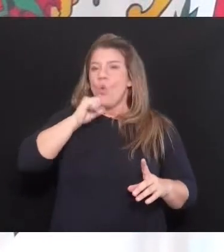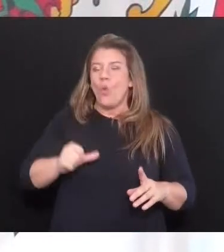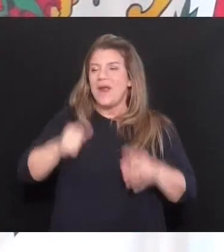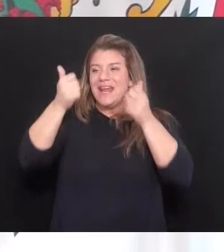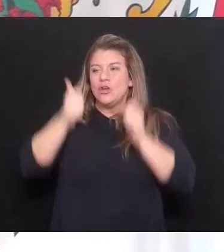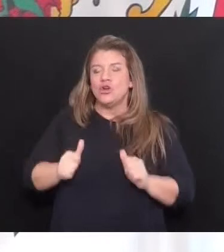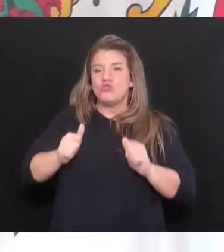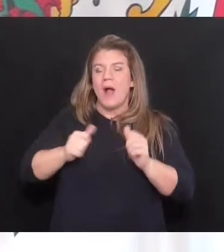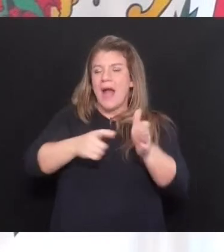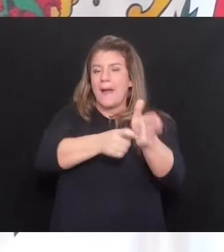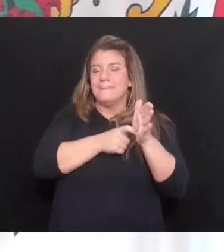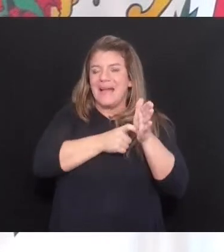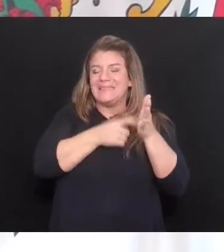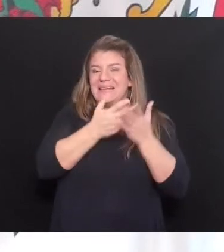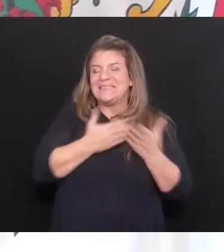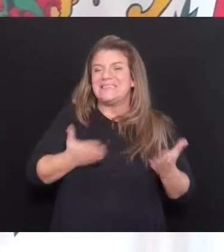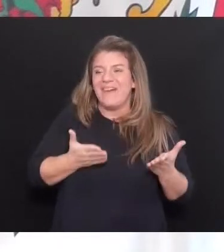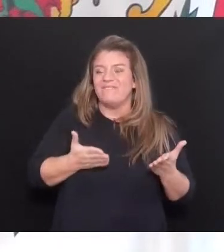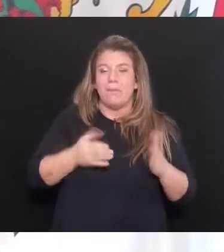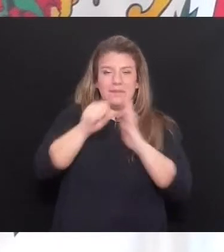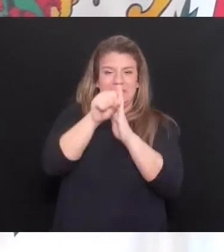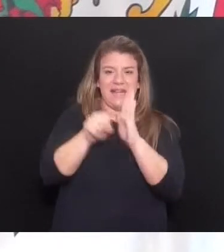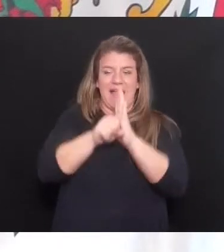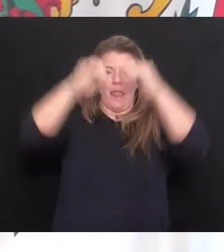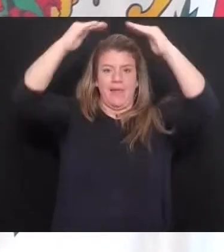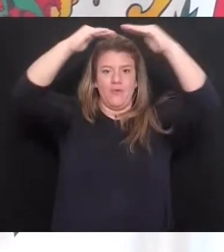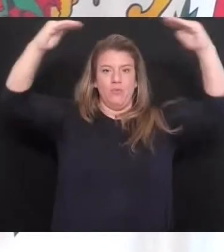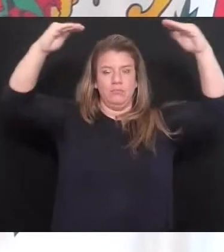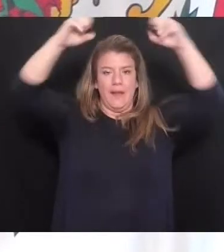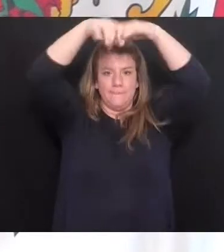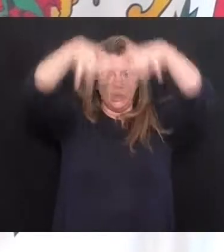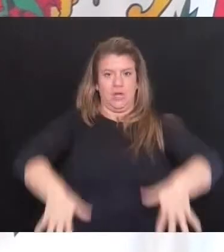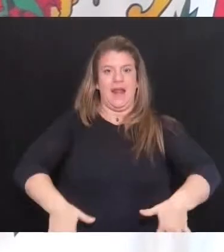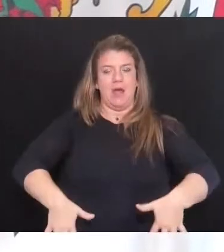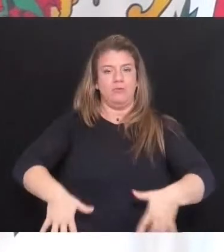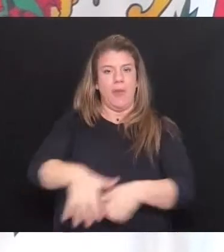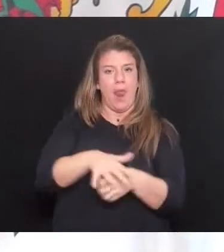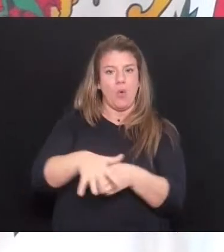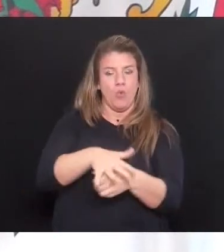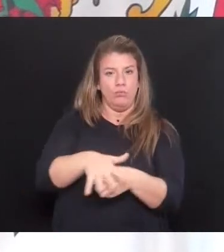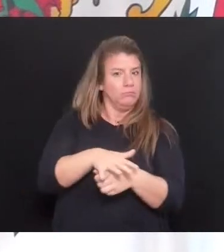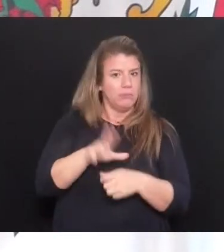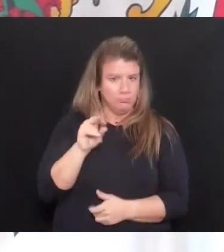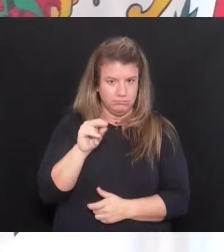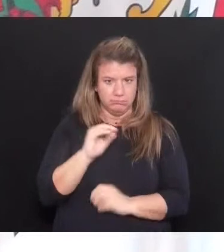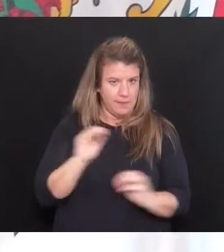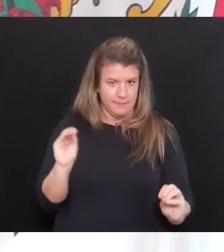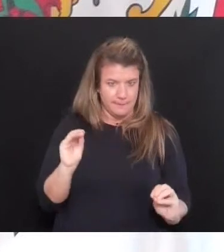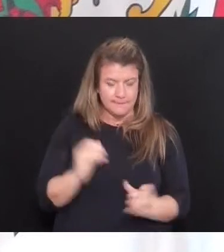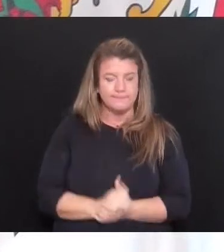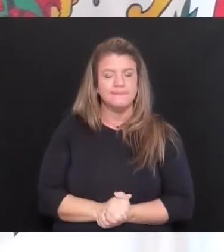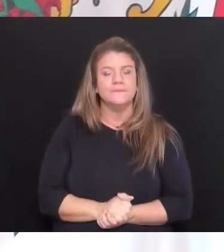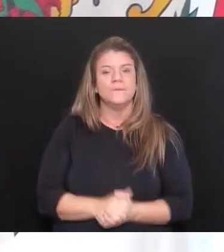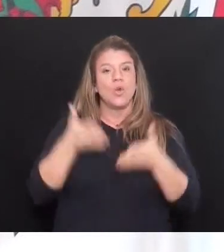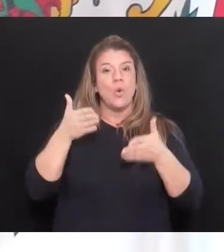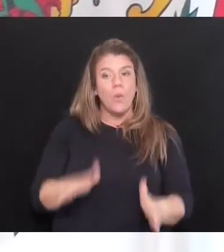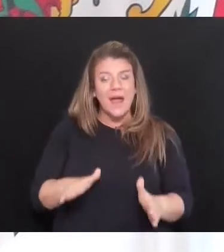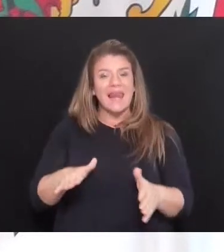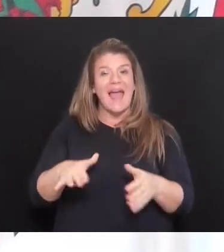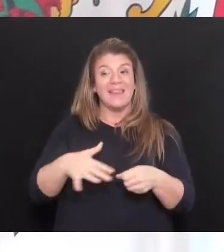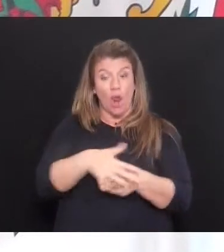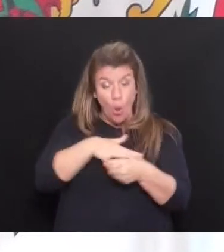to mandate stuff from a state level and push it down on our local levels, did we? We let our